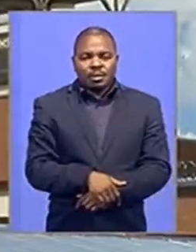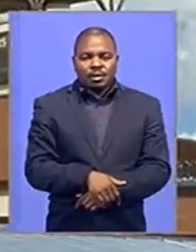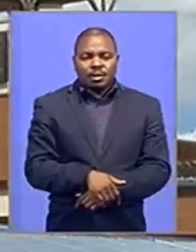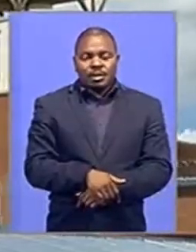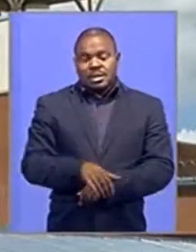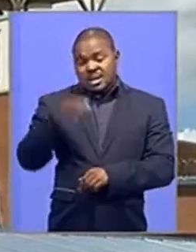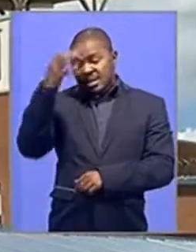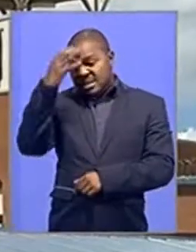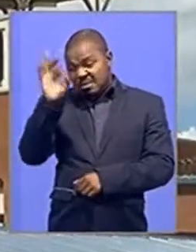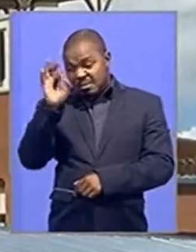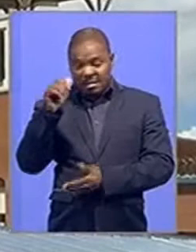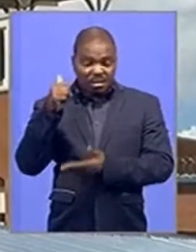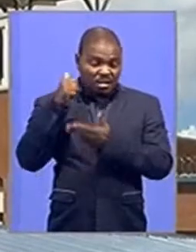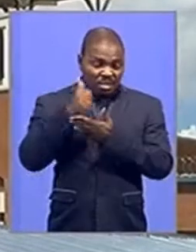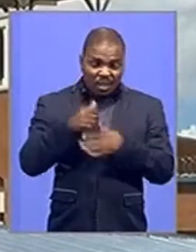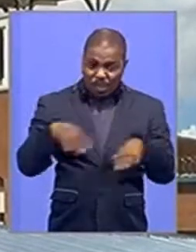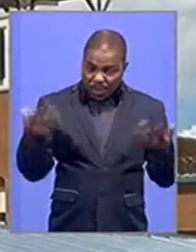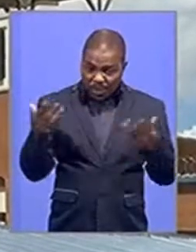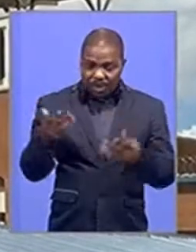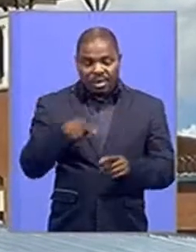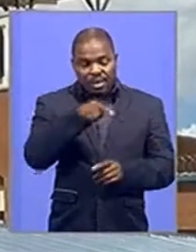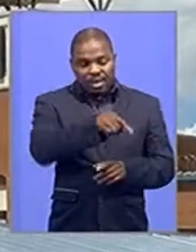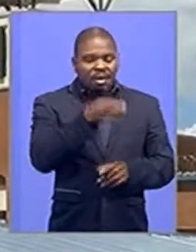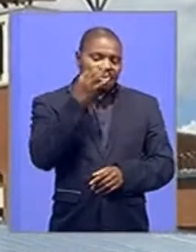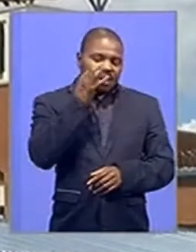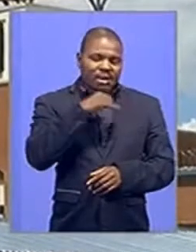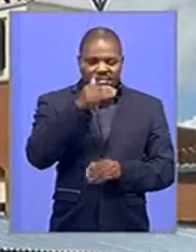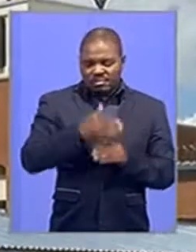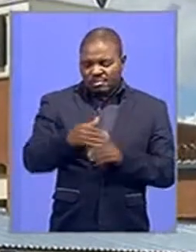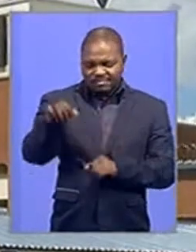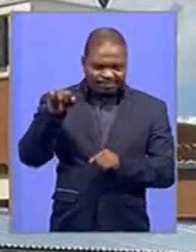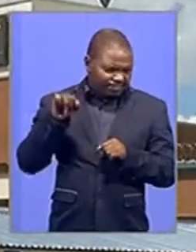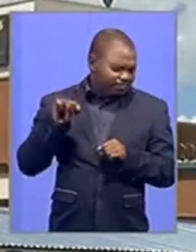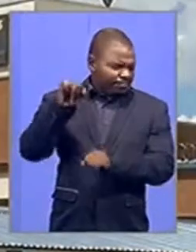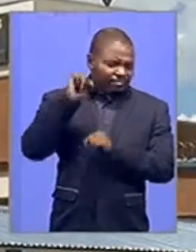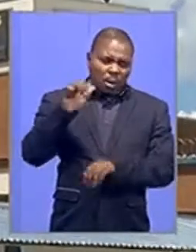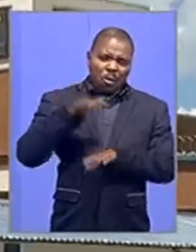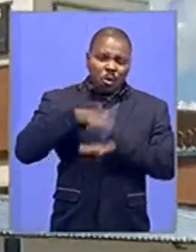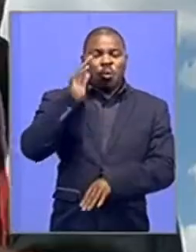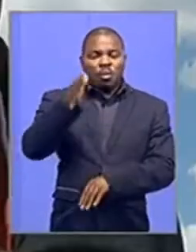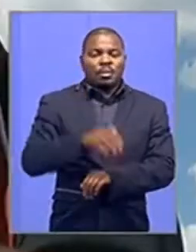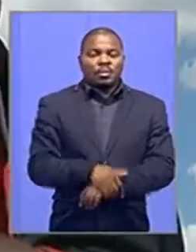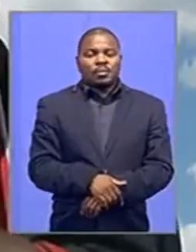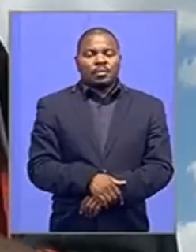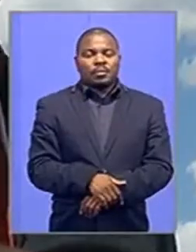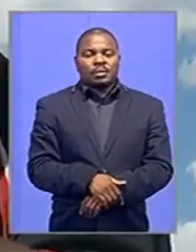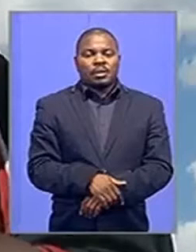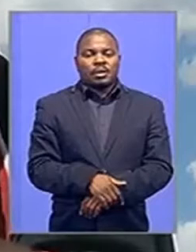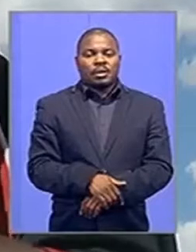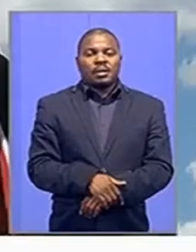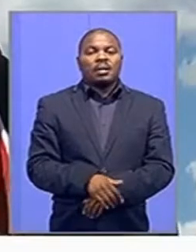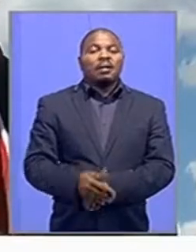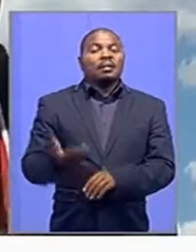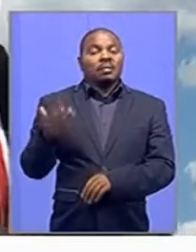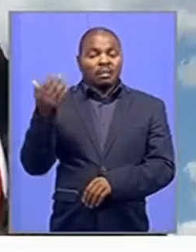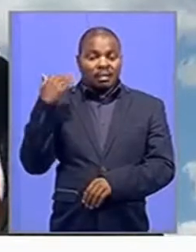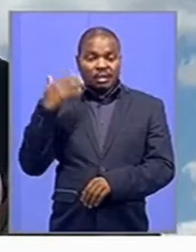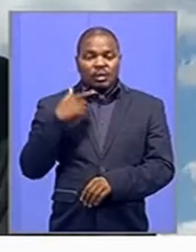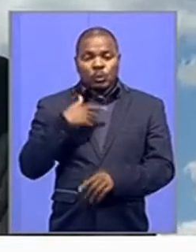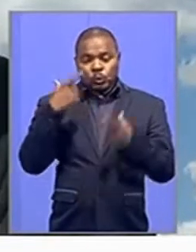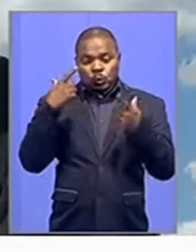sa tsiboge Nehau e tshosetsa go bolotsa strike se segolo. If we deal to the Premier of Northwest, we